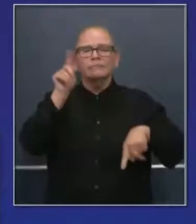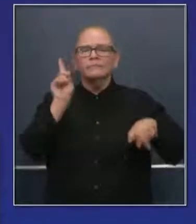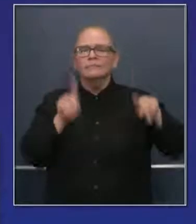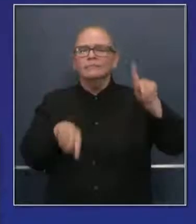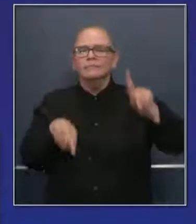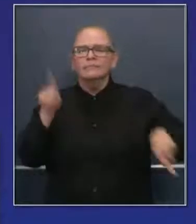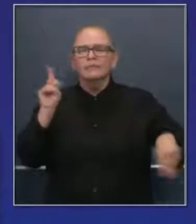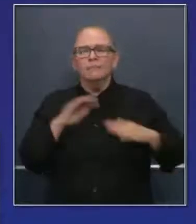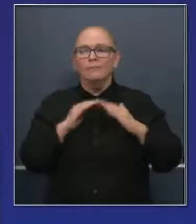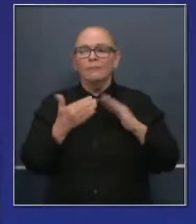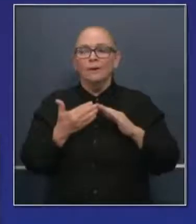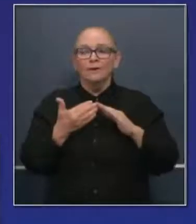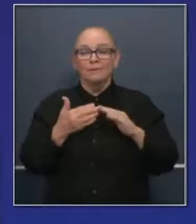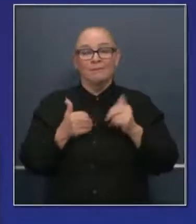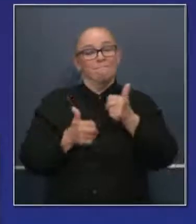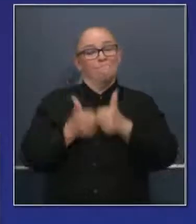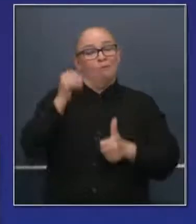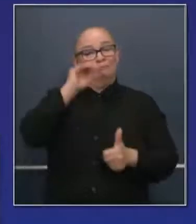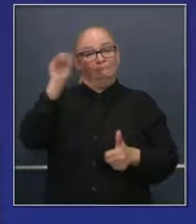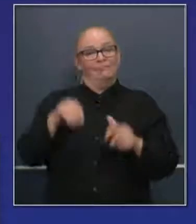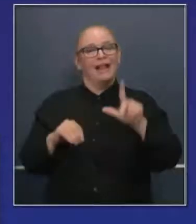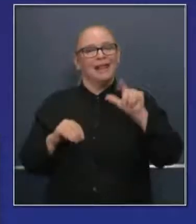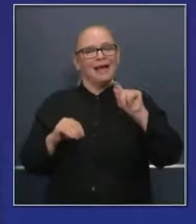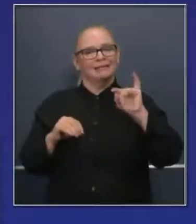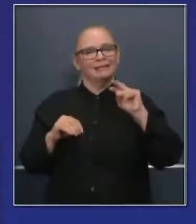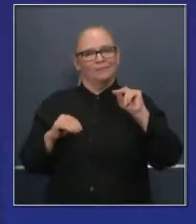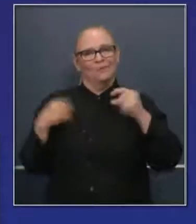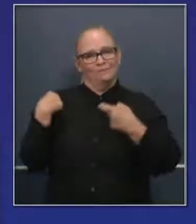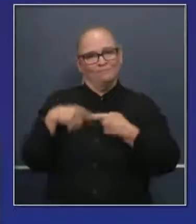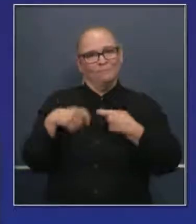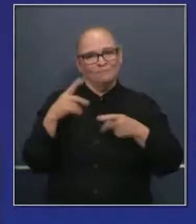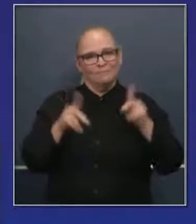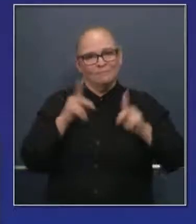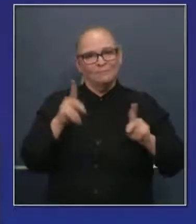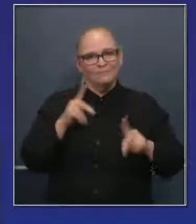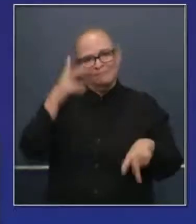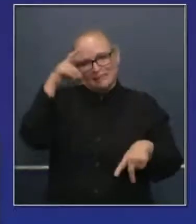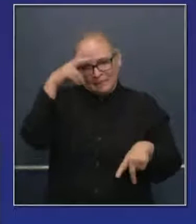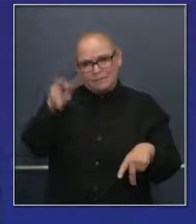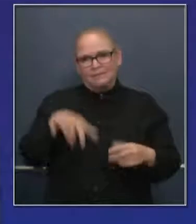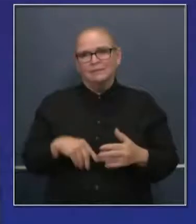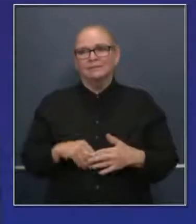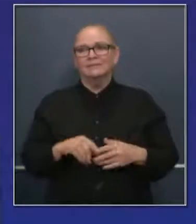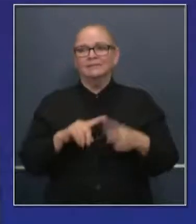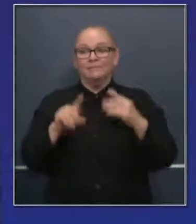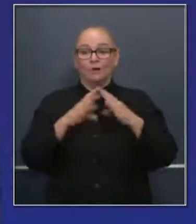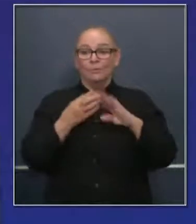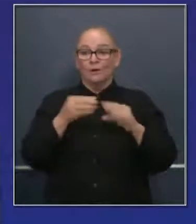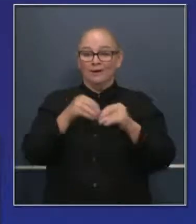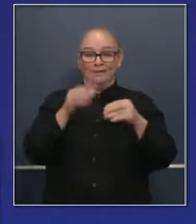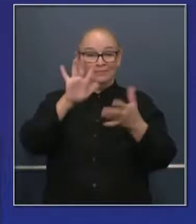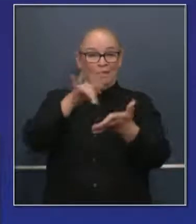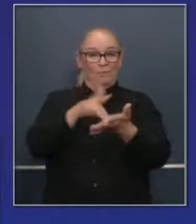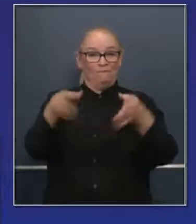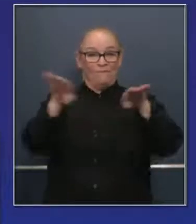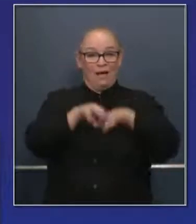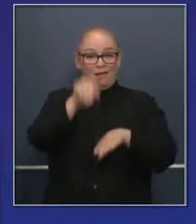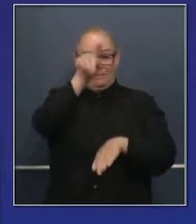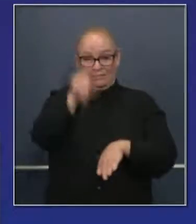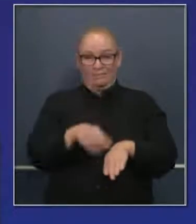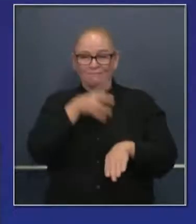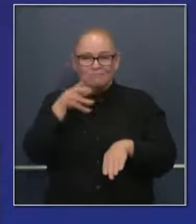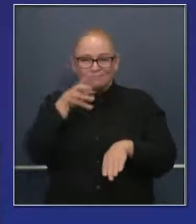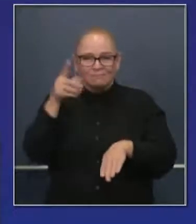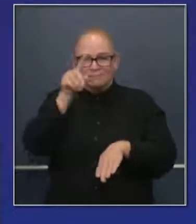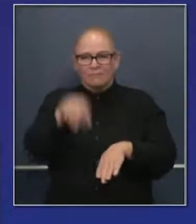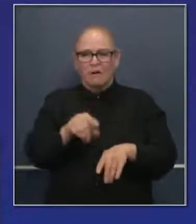Latino community, disproportionately impacting the community in the Central Valley. And so when we talk about the Central Valley, I hope